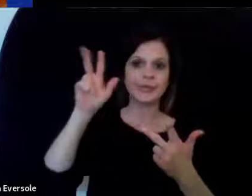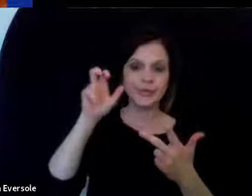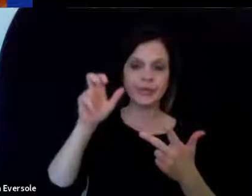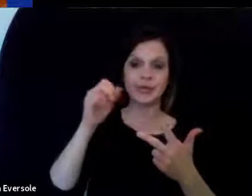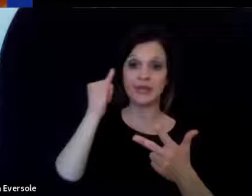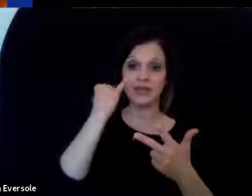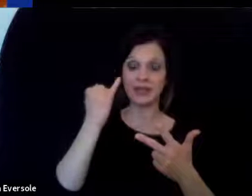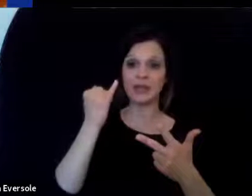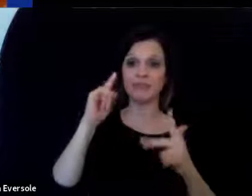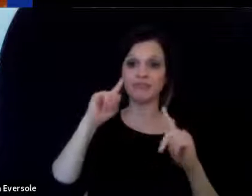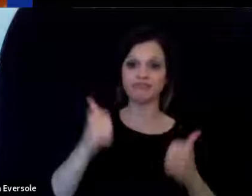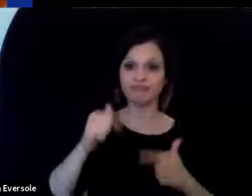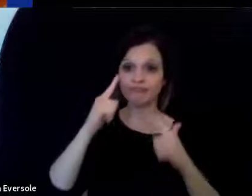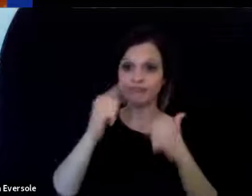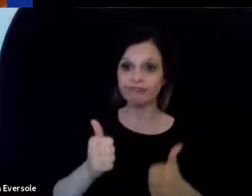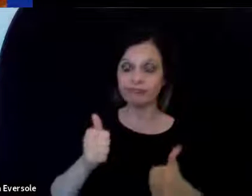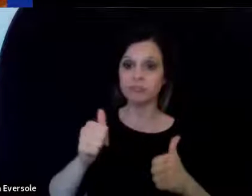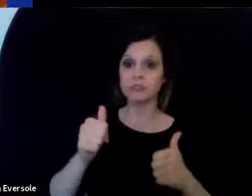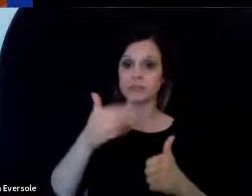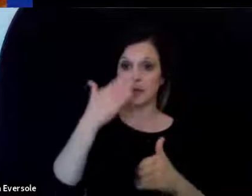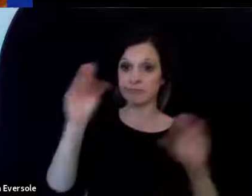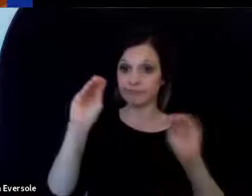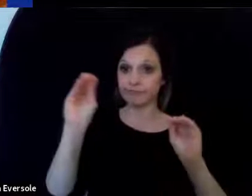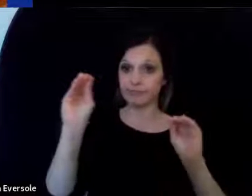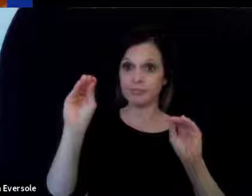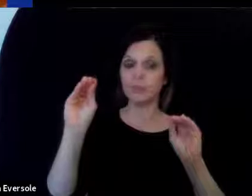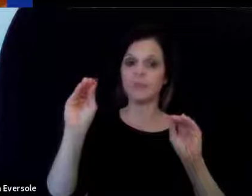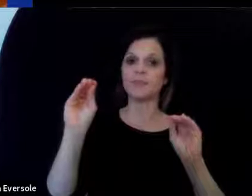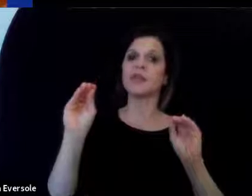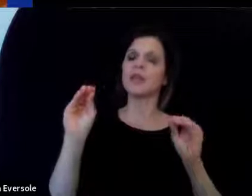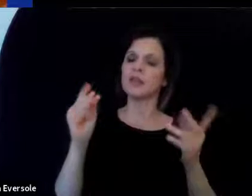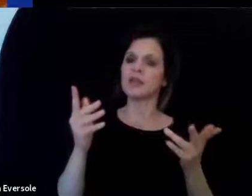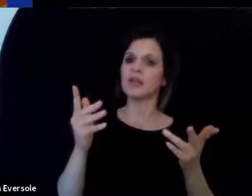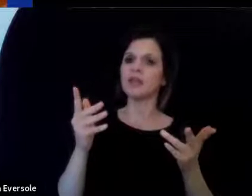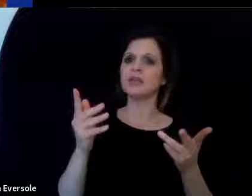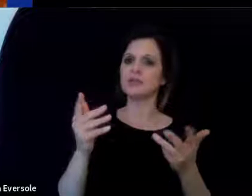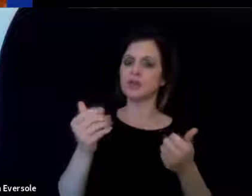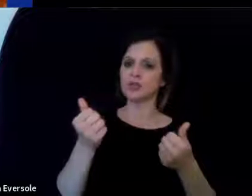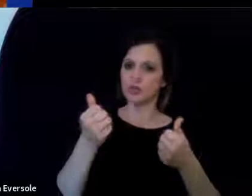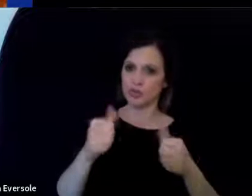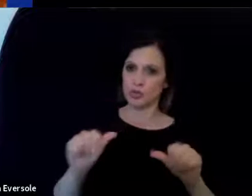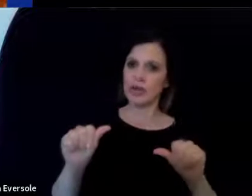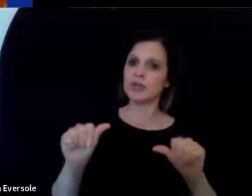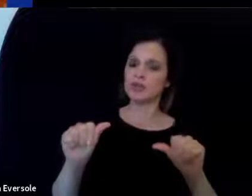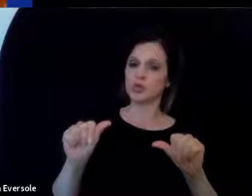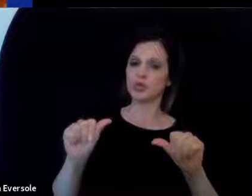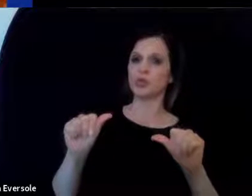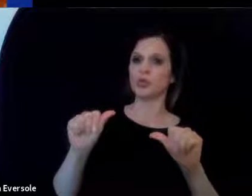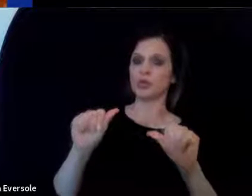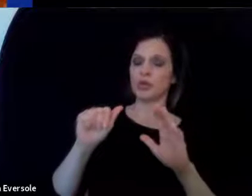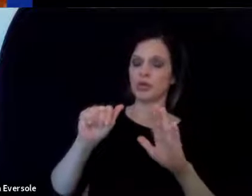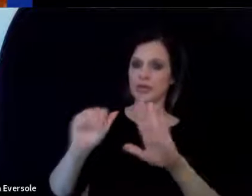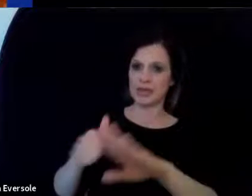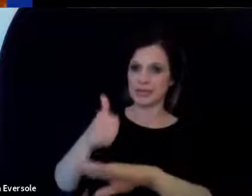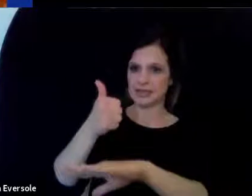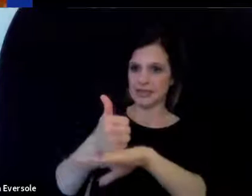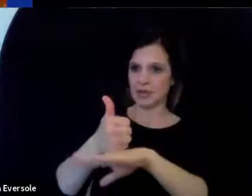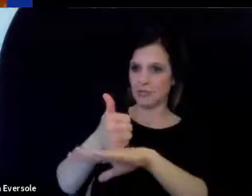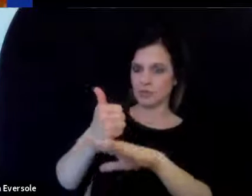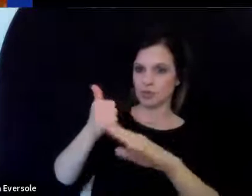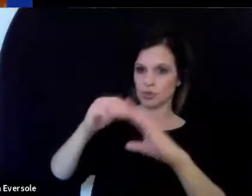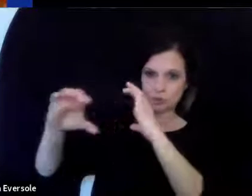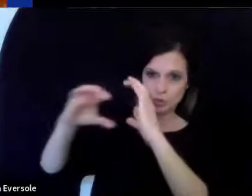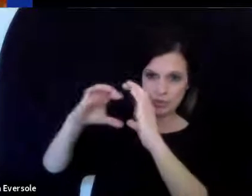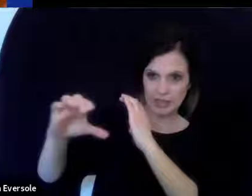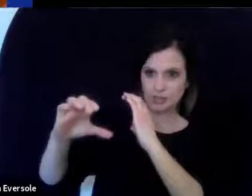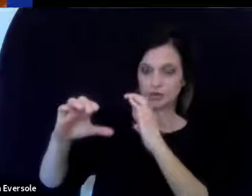they're missing. Otherwise, they're not having an equal chance for interaction within the environment. So as educators, it's